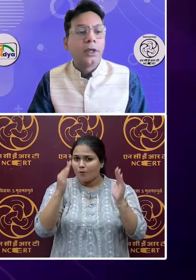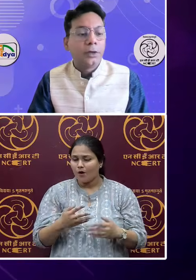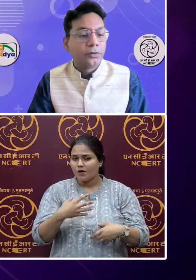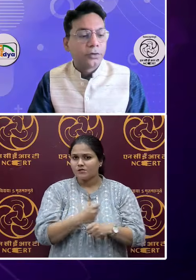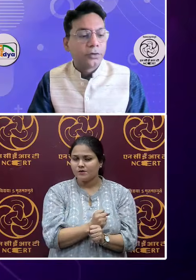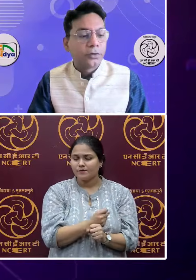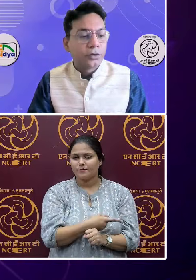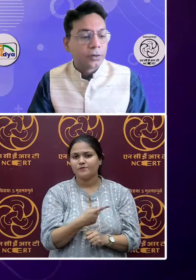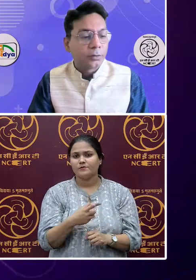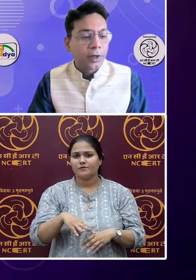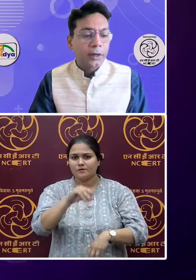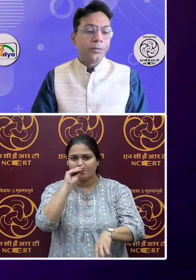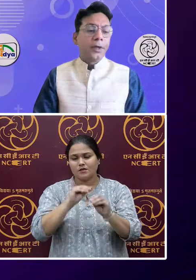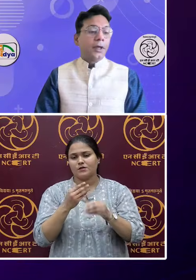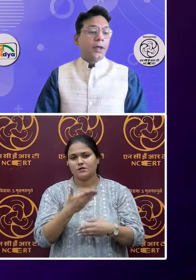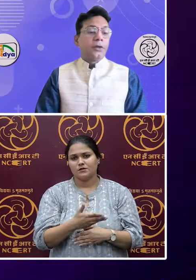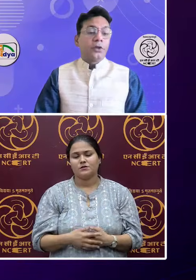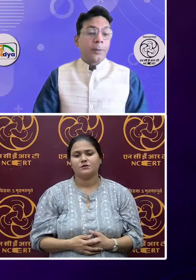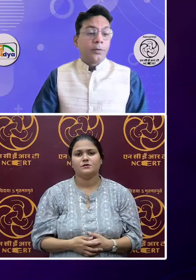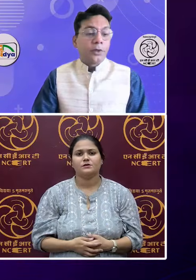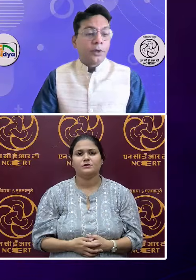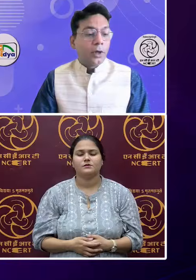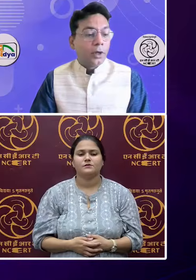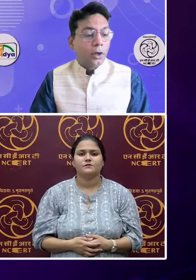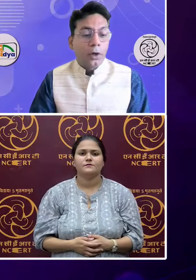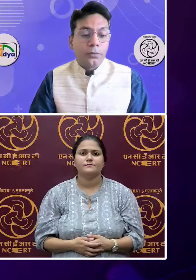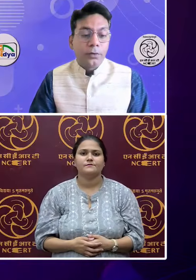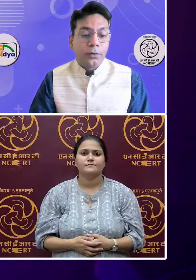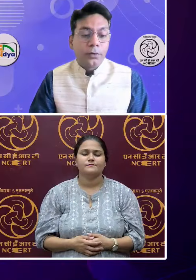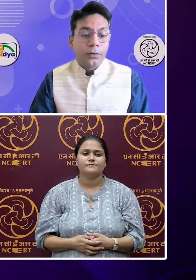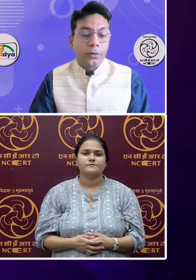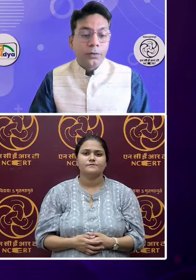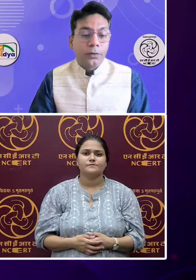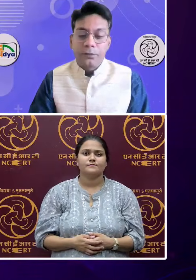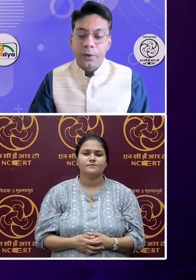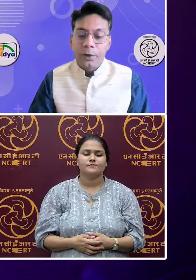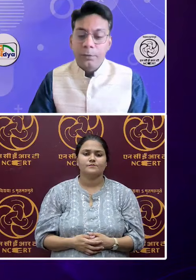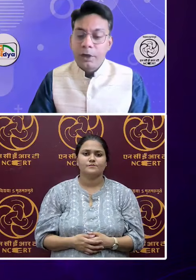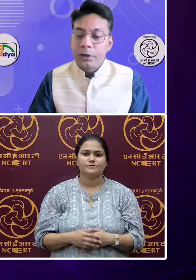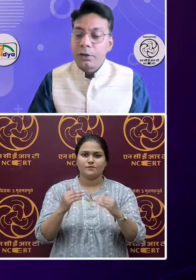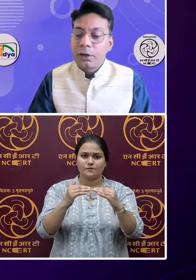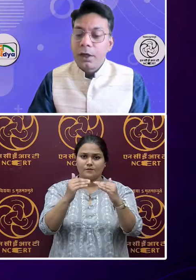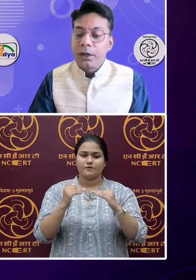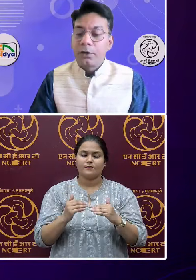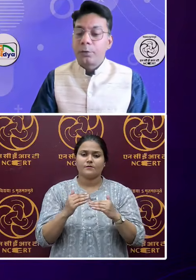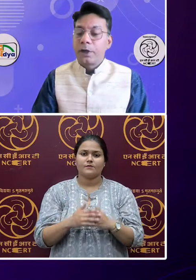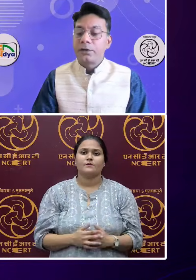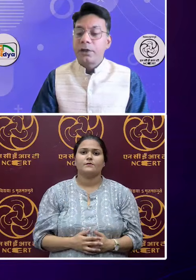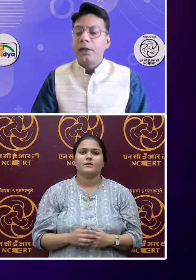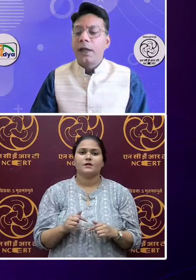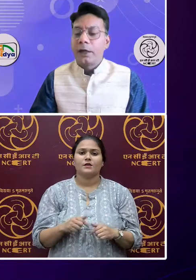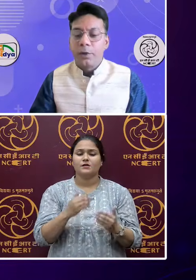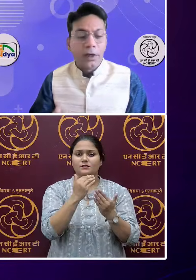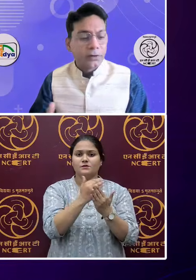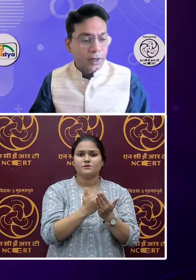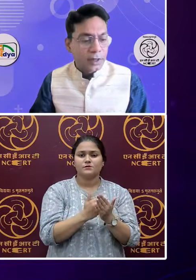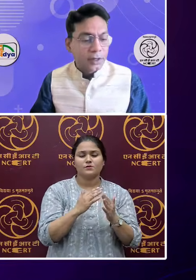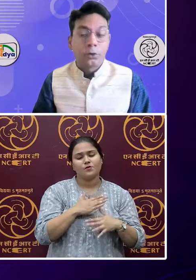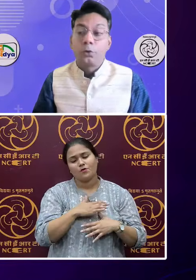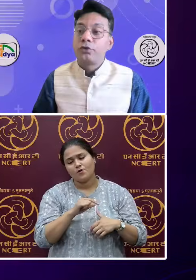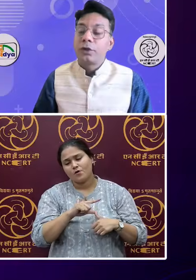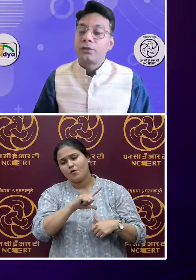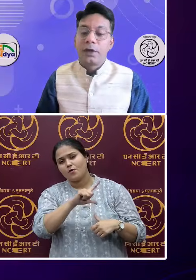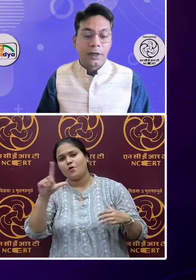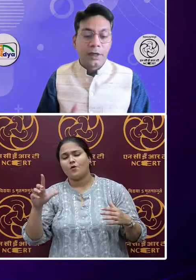learning ecosystem. This type of in-course platform, it incorporates all the advanced